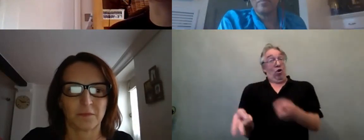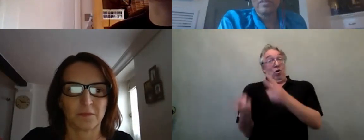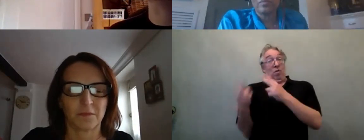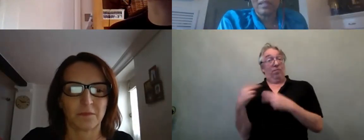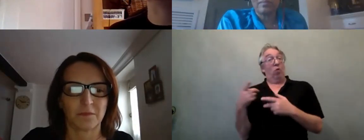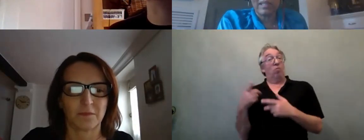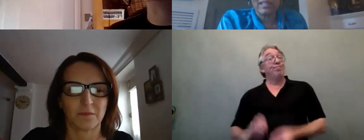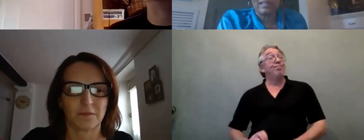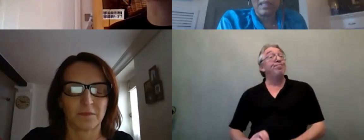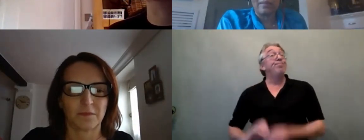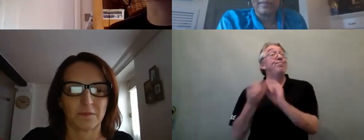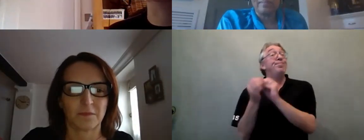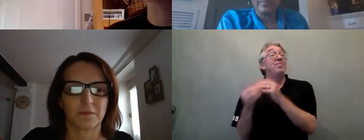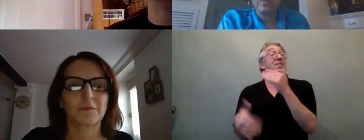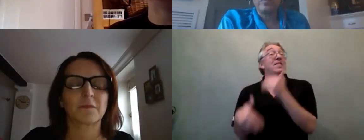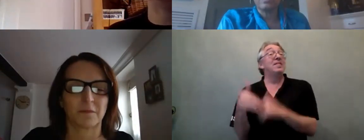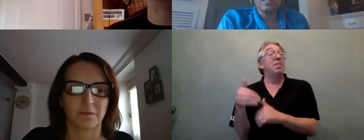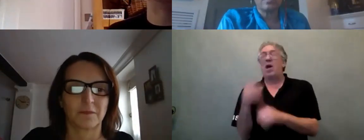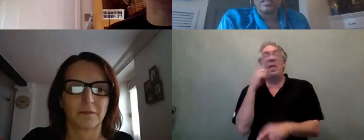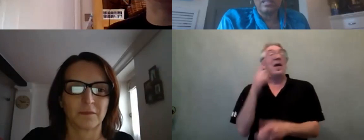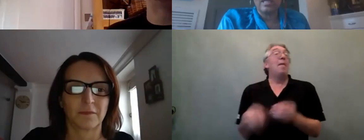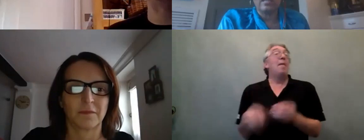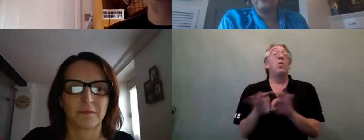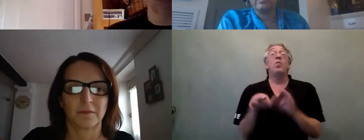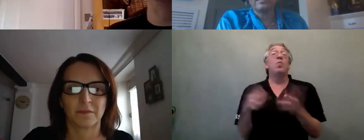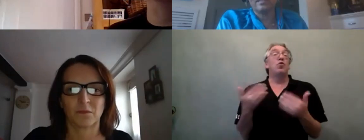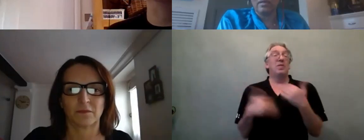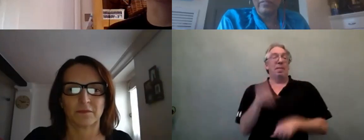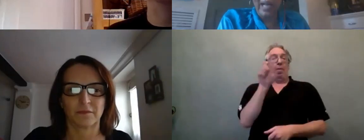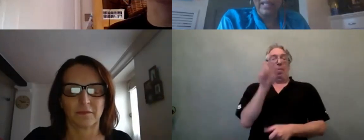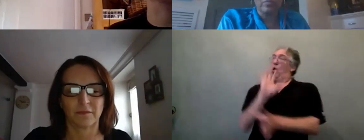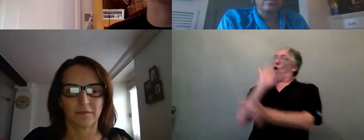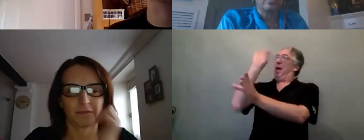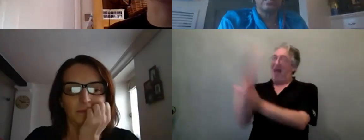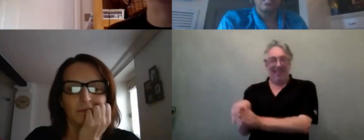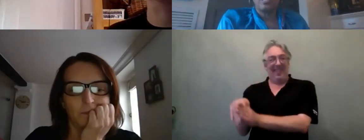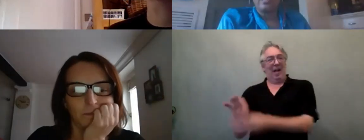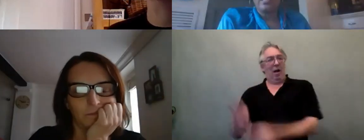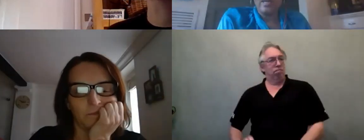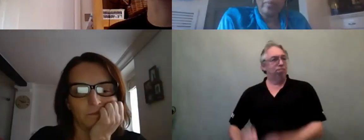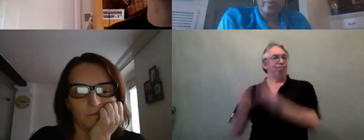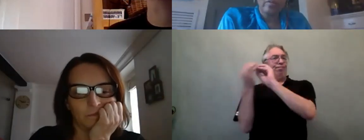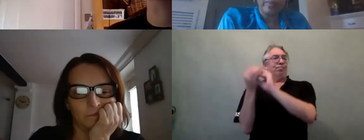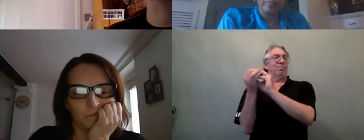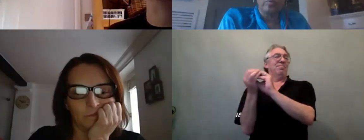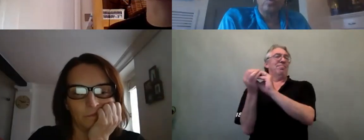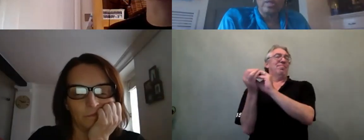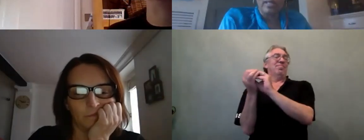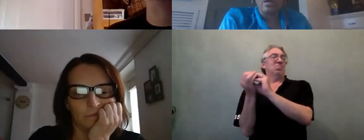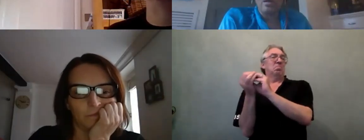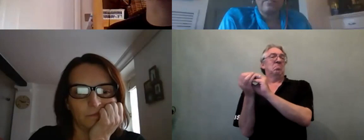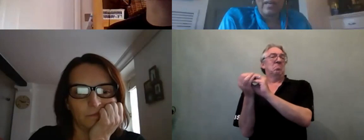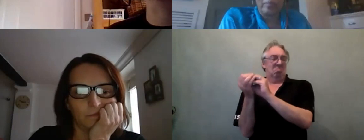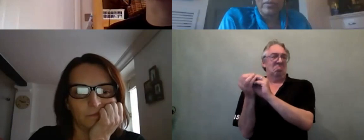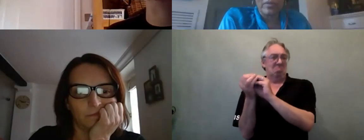there are persons with disabilities themselves. And we're beginning to see that. If we look at Silicon Valley, we're seeing a number of people who work